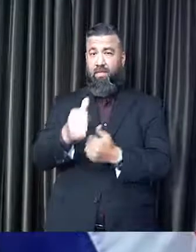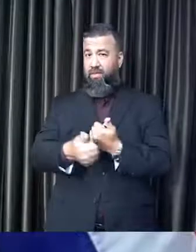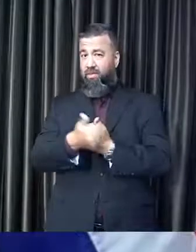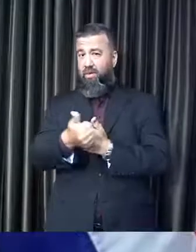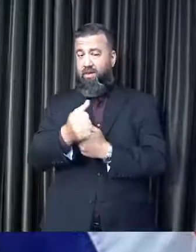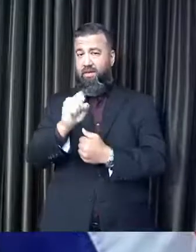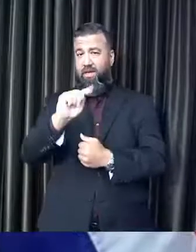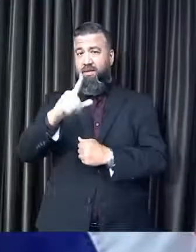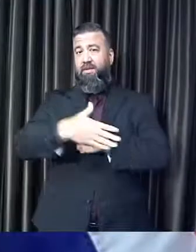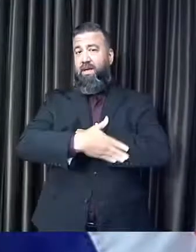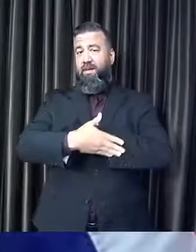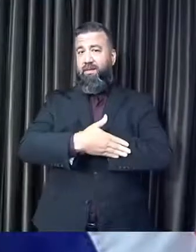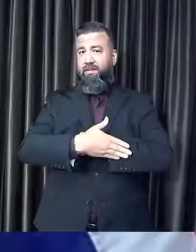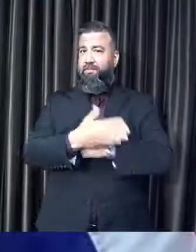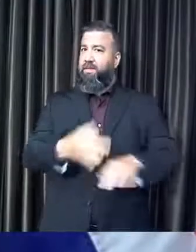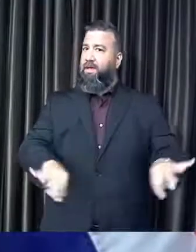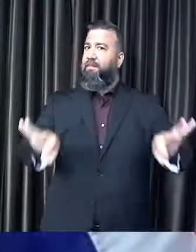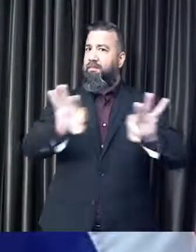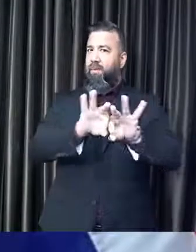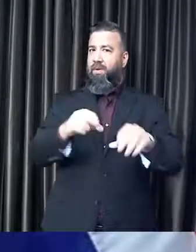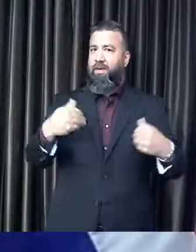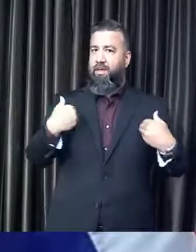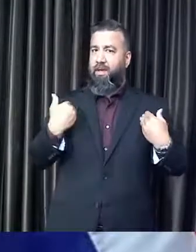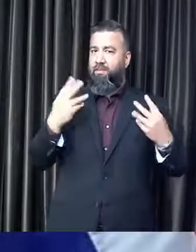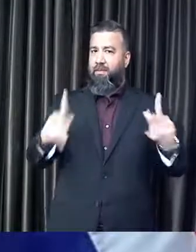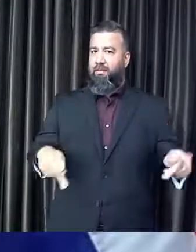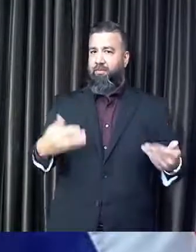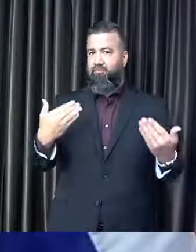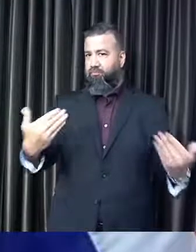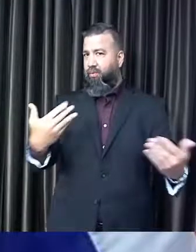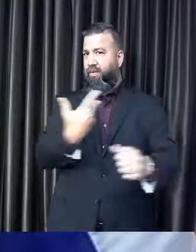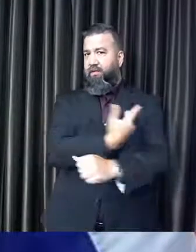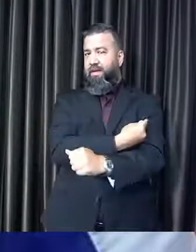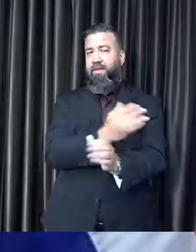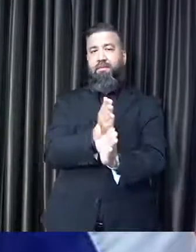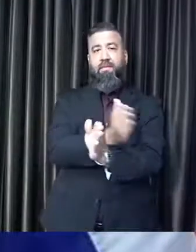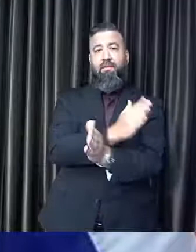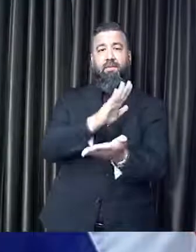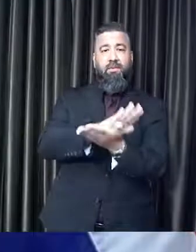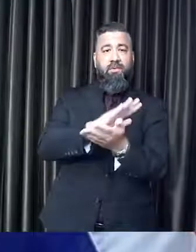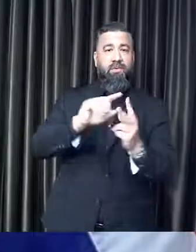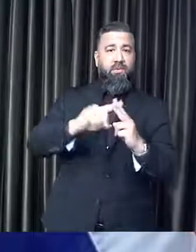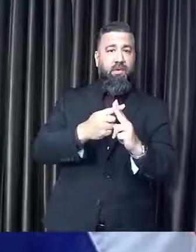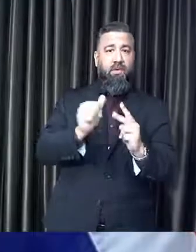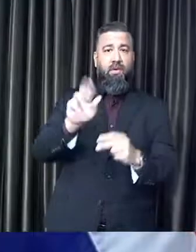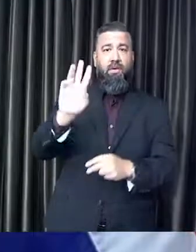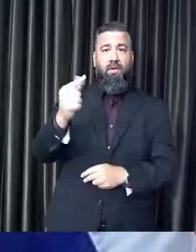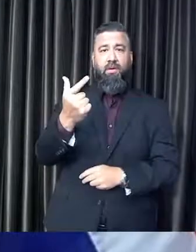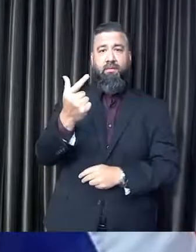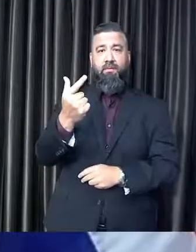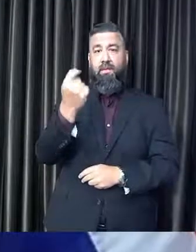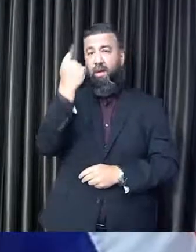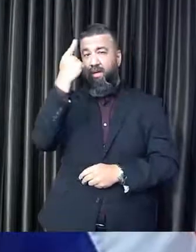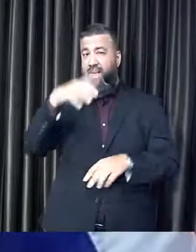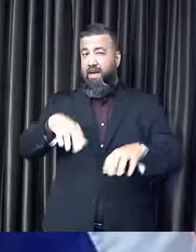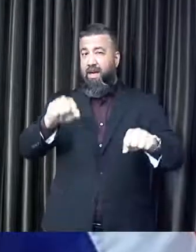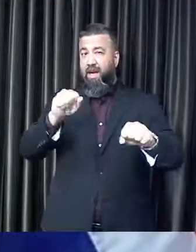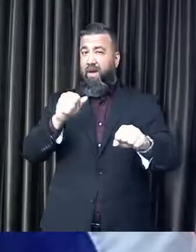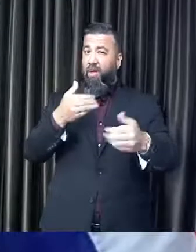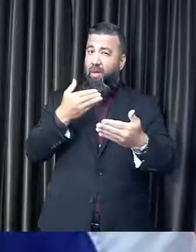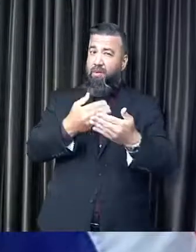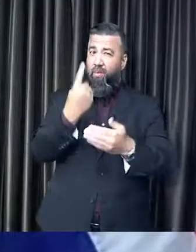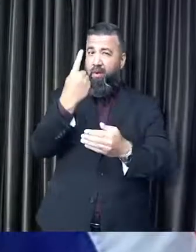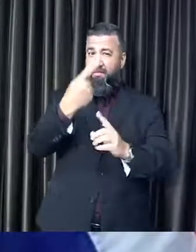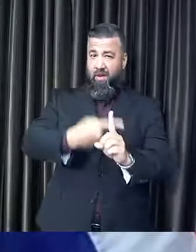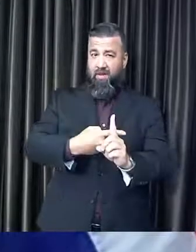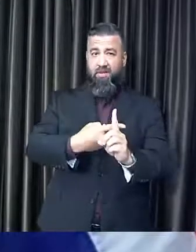people vaccinated before school returns in August. And because it can take more than a month to become fully vaccinated, the time to